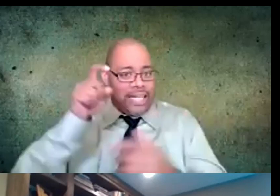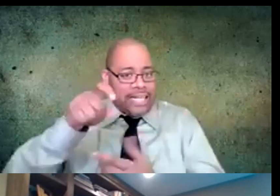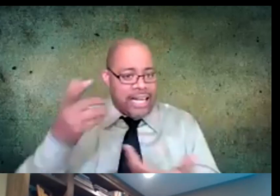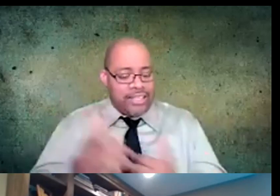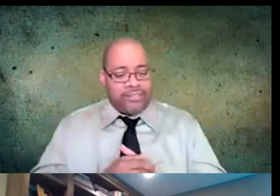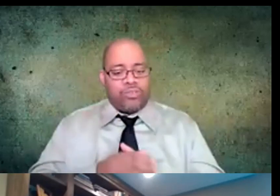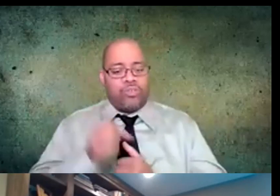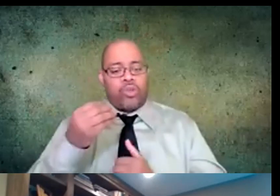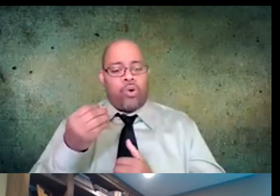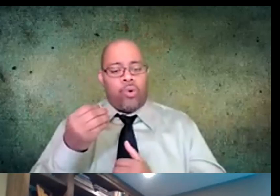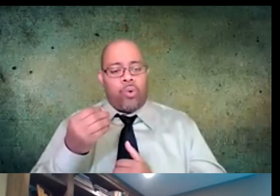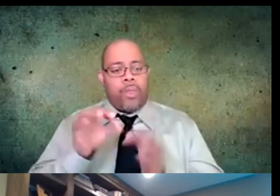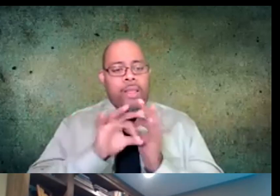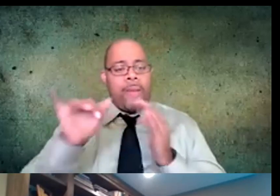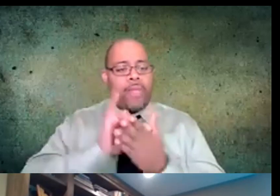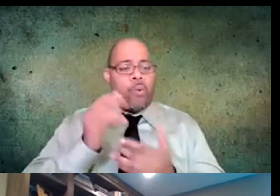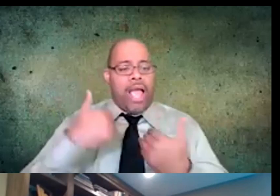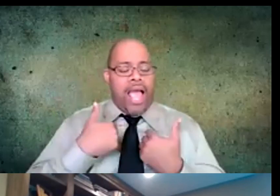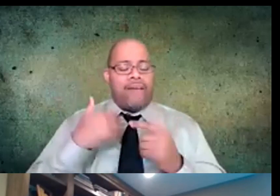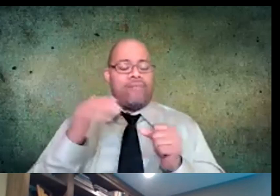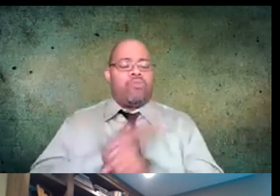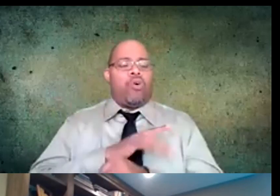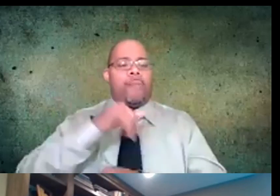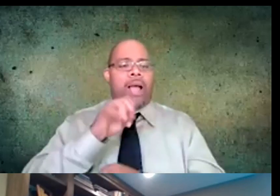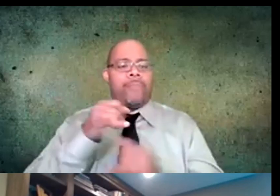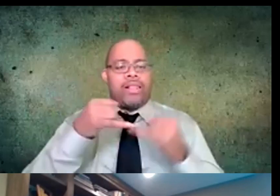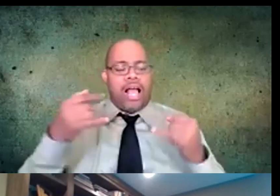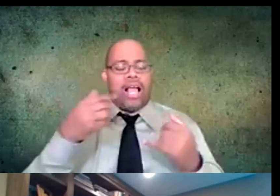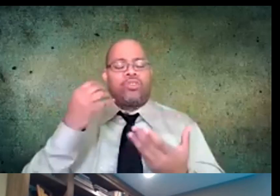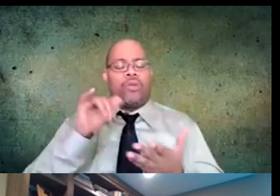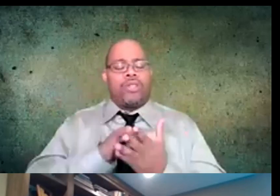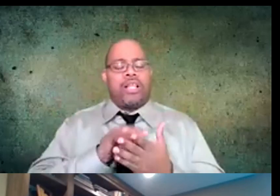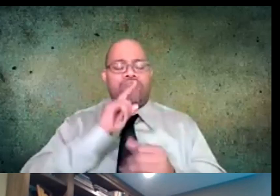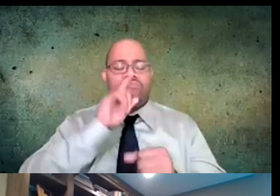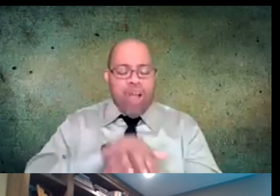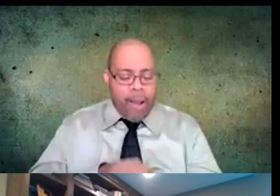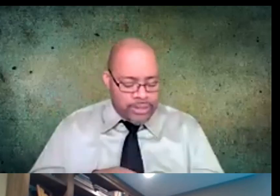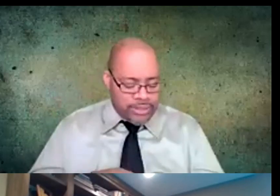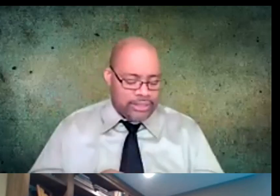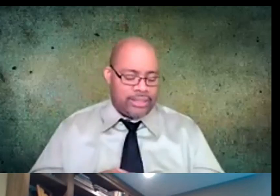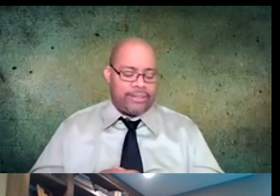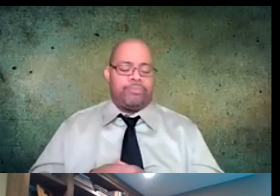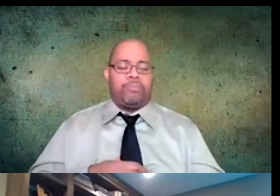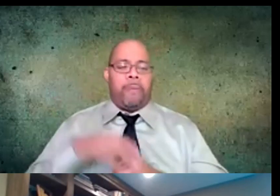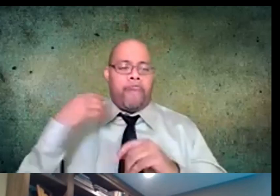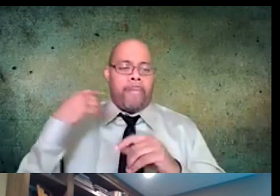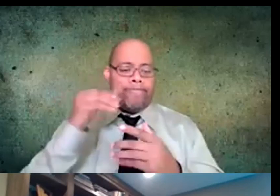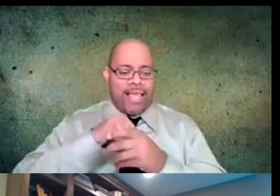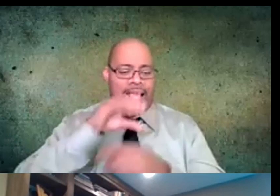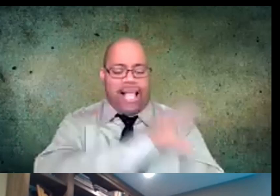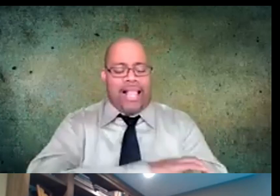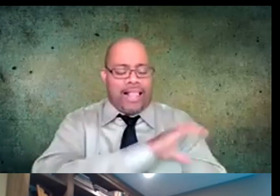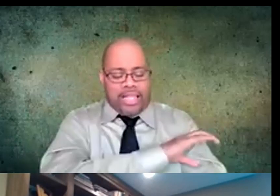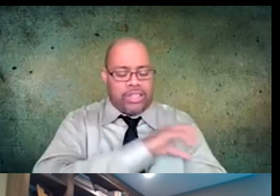So the pipeline that we have such a robust pipeline and so promising and already in the clinical stage,